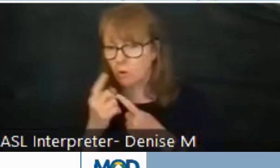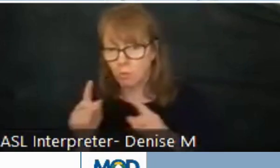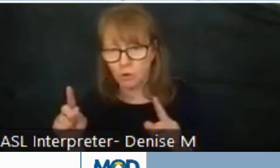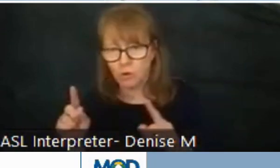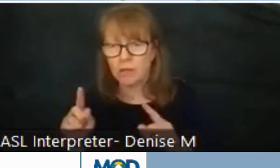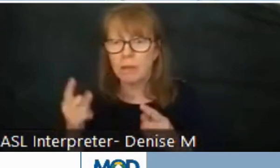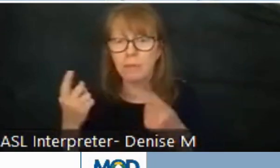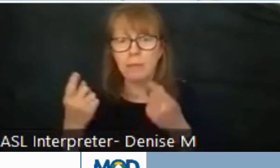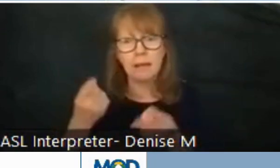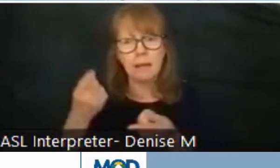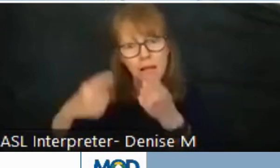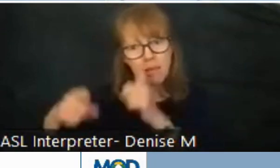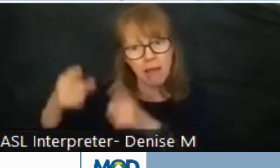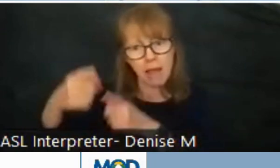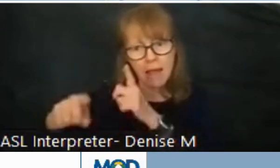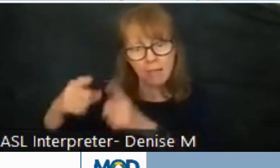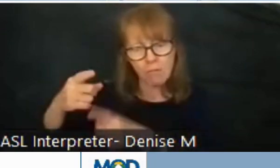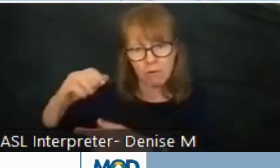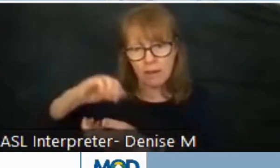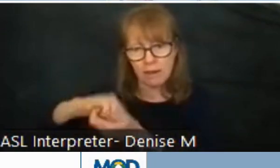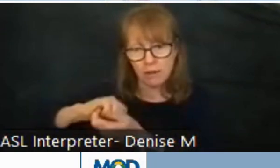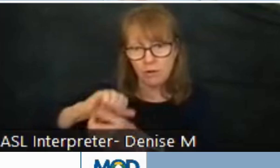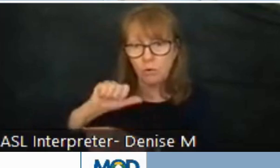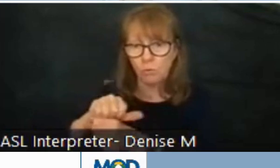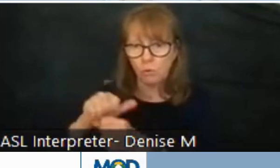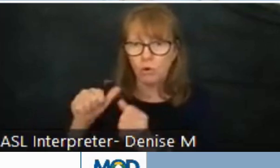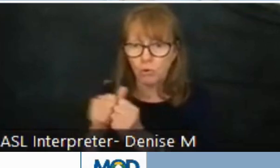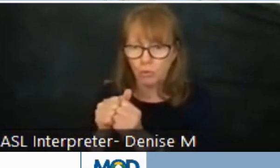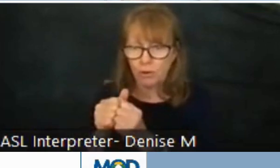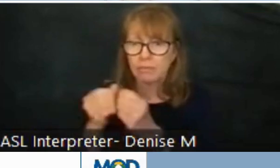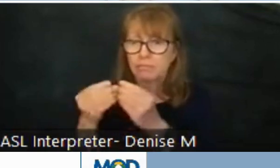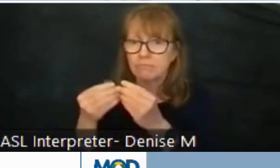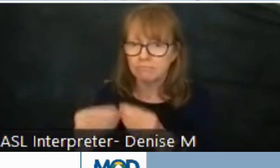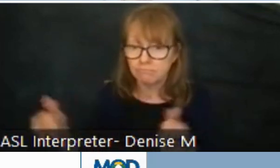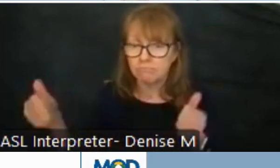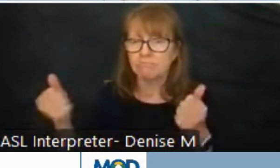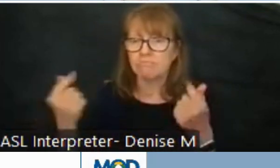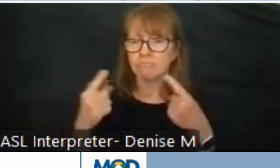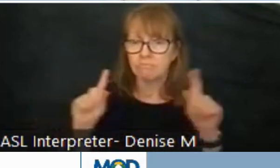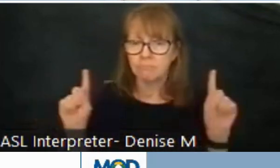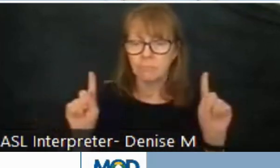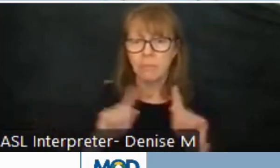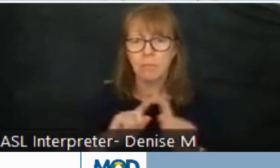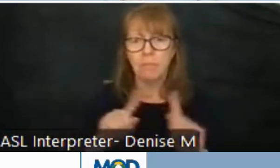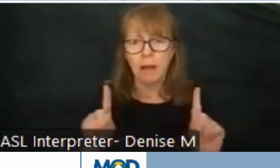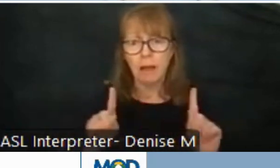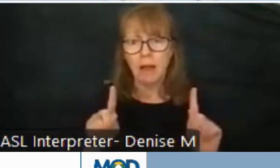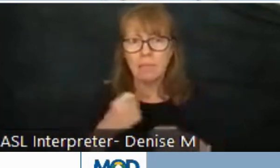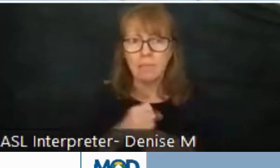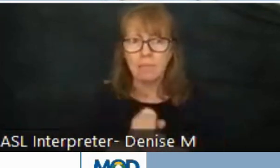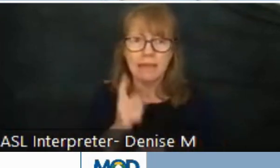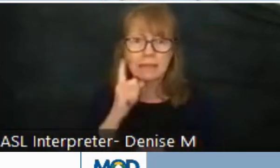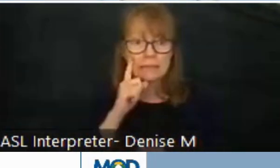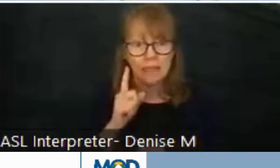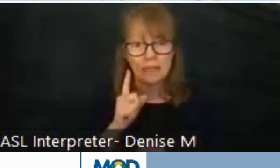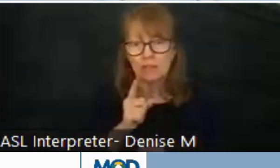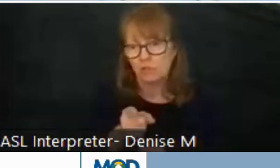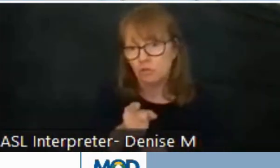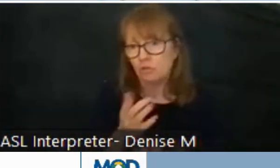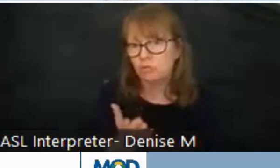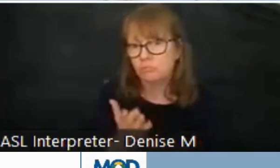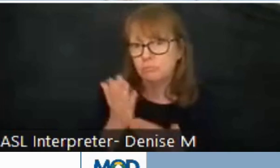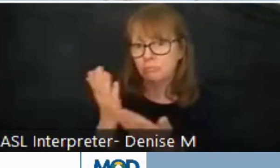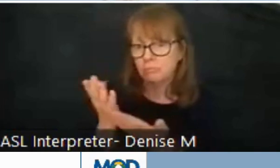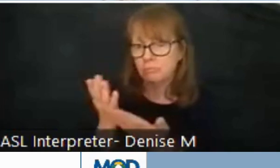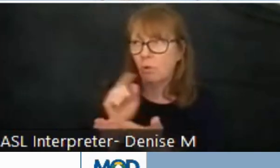to work out a solution, but it makes sense for you to indicate at least what sort of thing would work for you to help